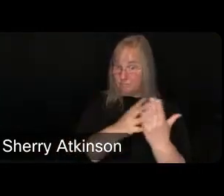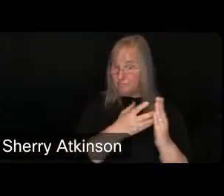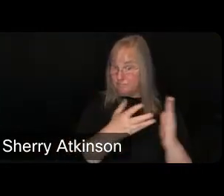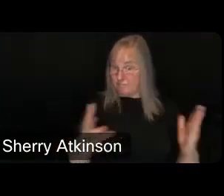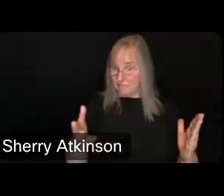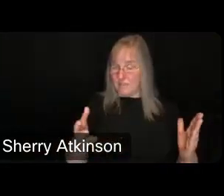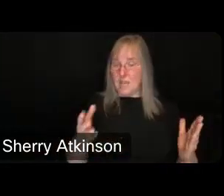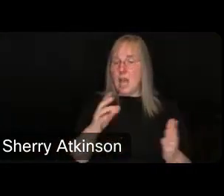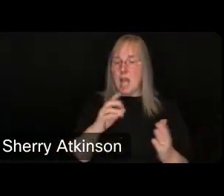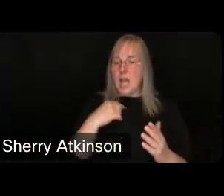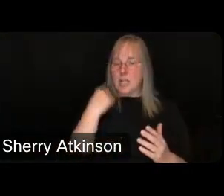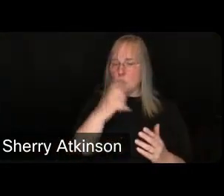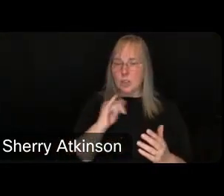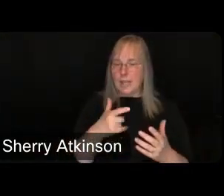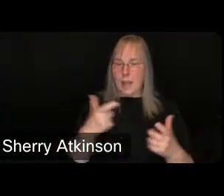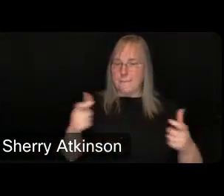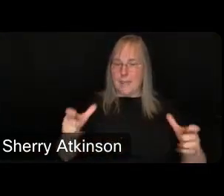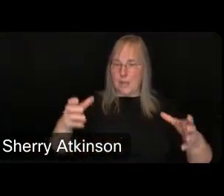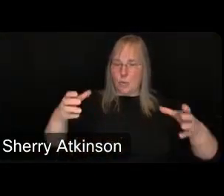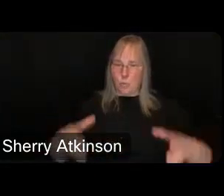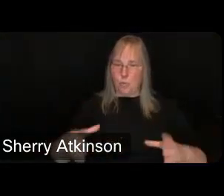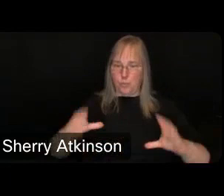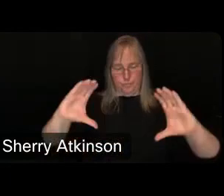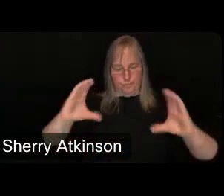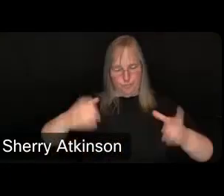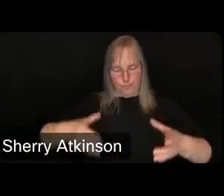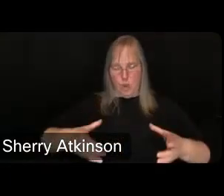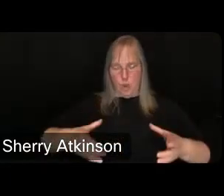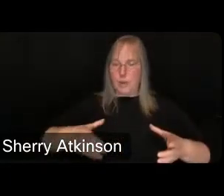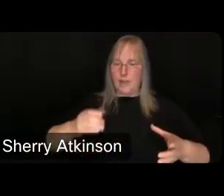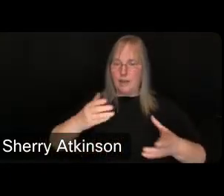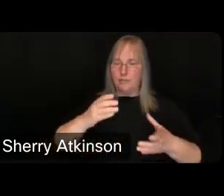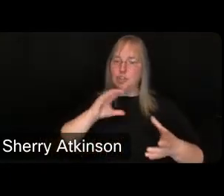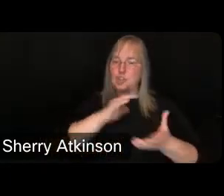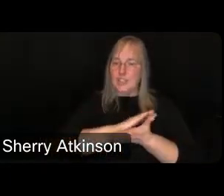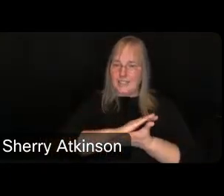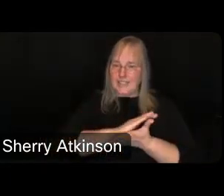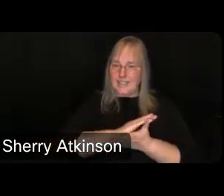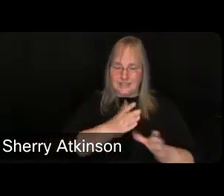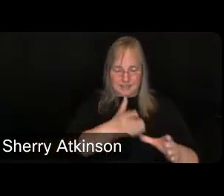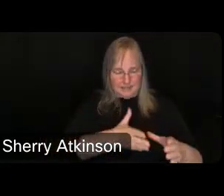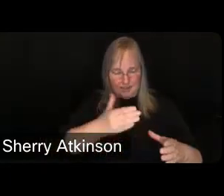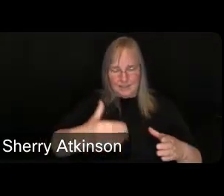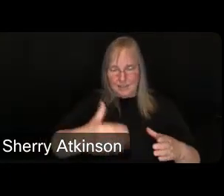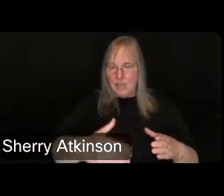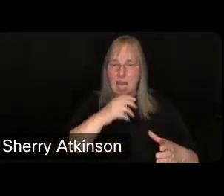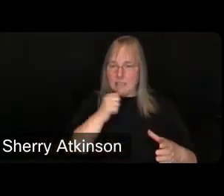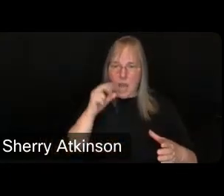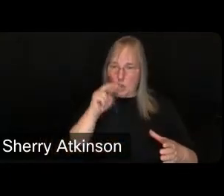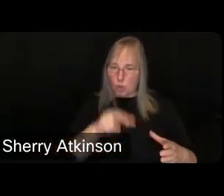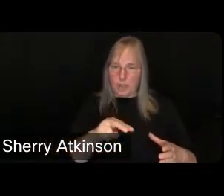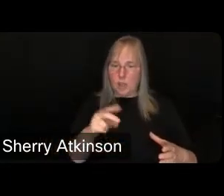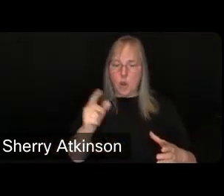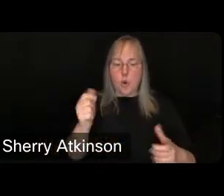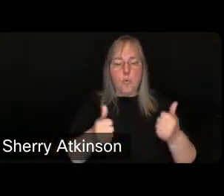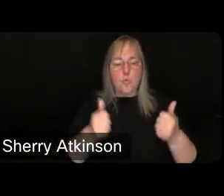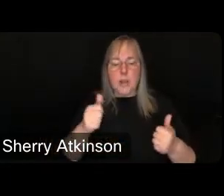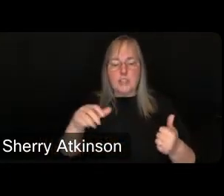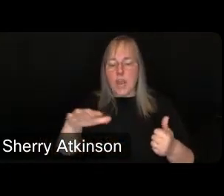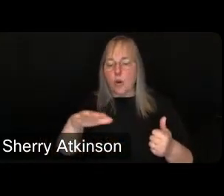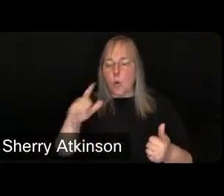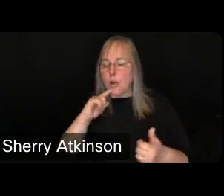at a big wheel of cheese and not looking at the sector where school age population actually is, where there